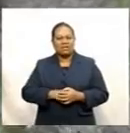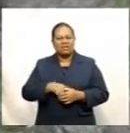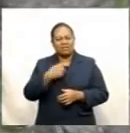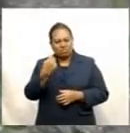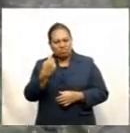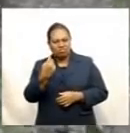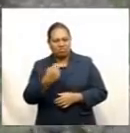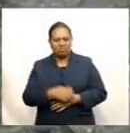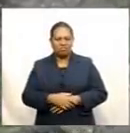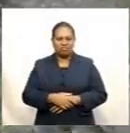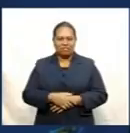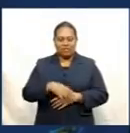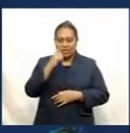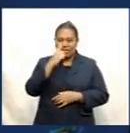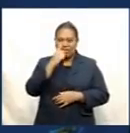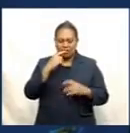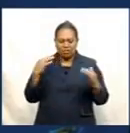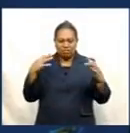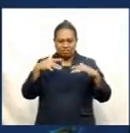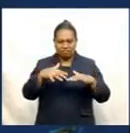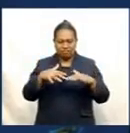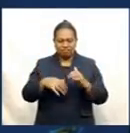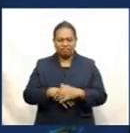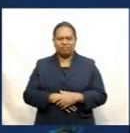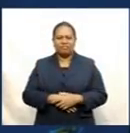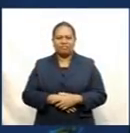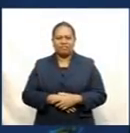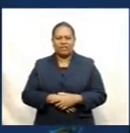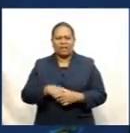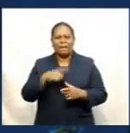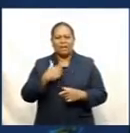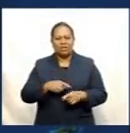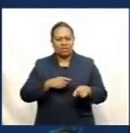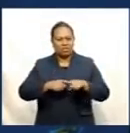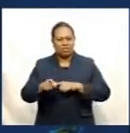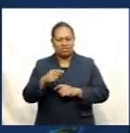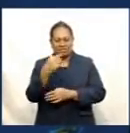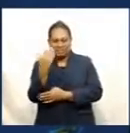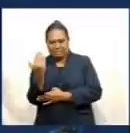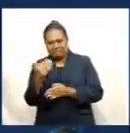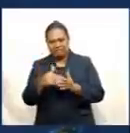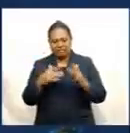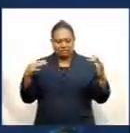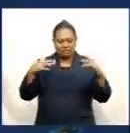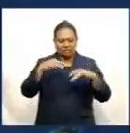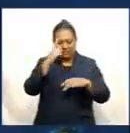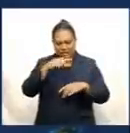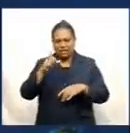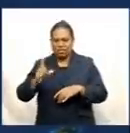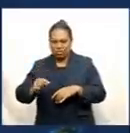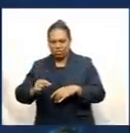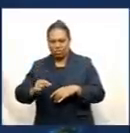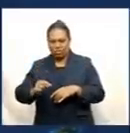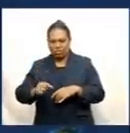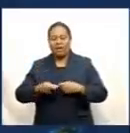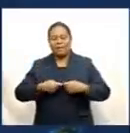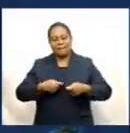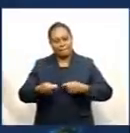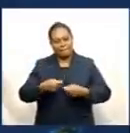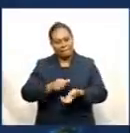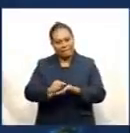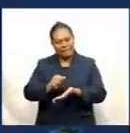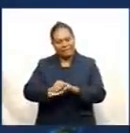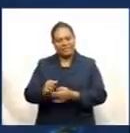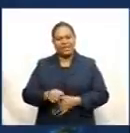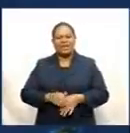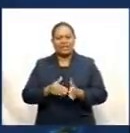can have public gatherings, because again, those people rely on gatherings for us to run markets. All of those people are